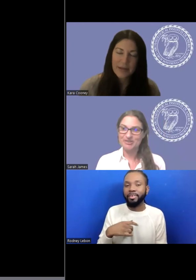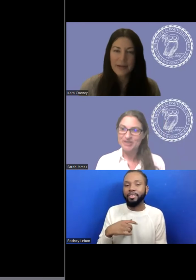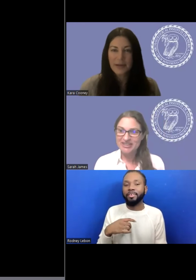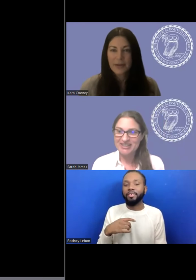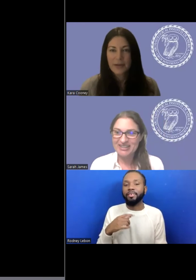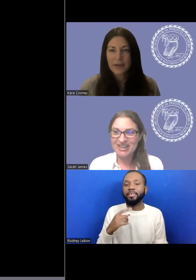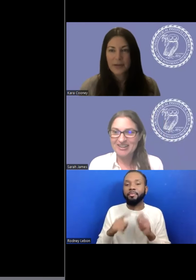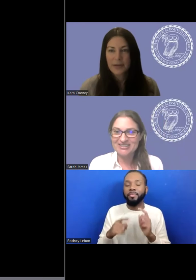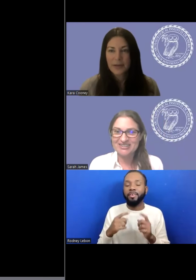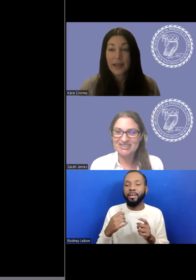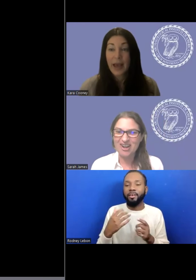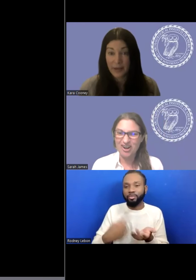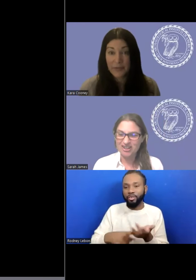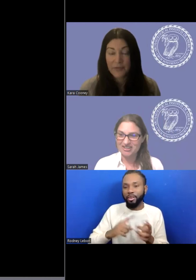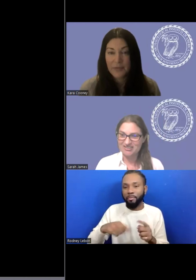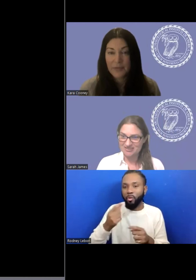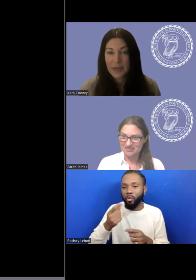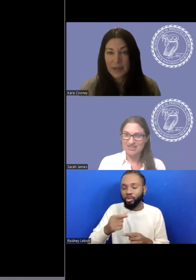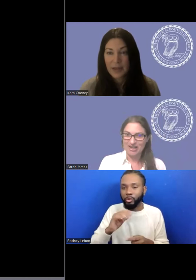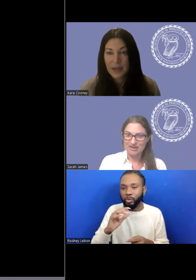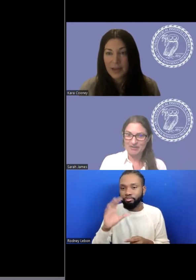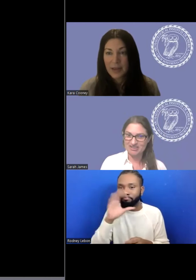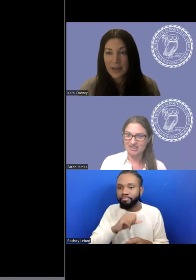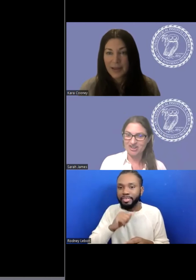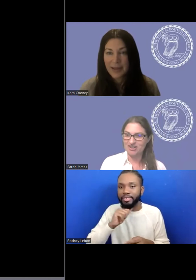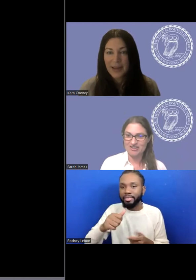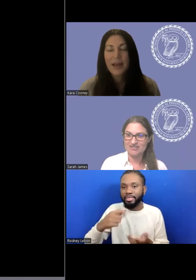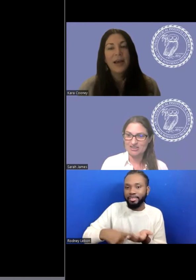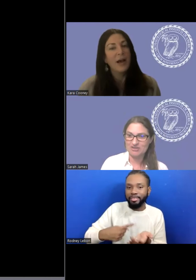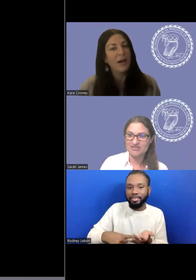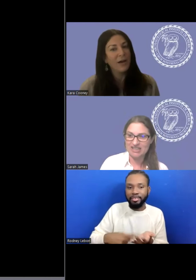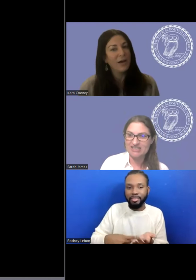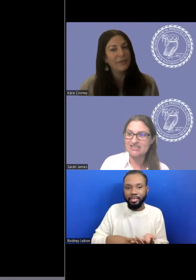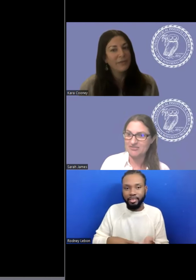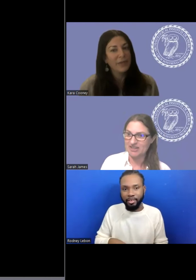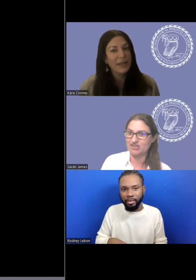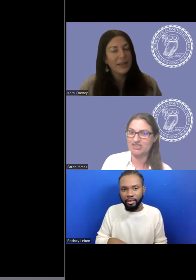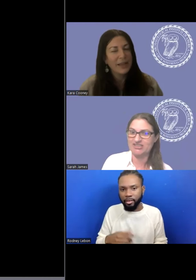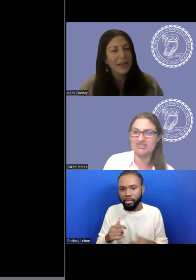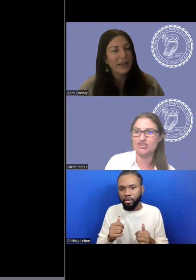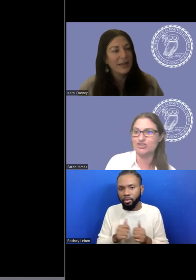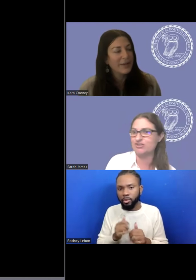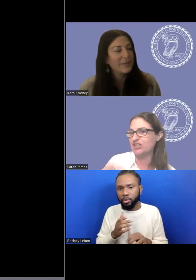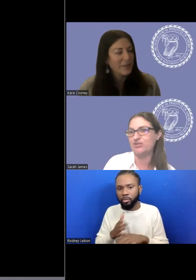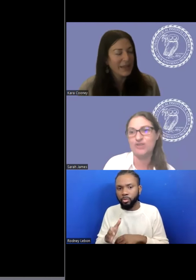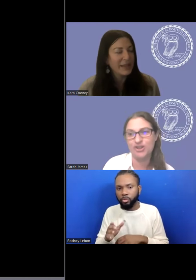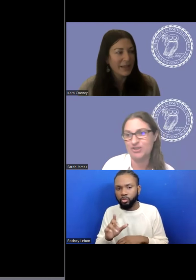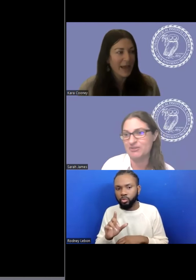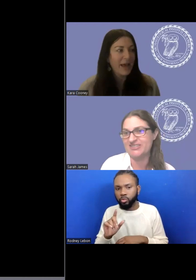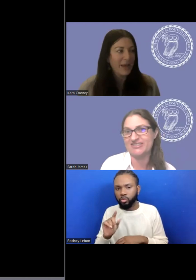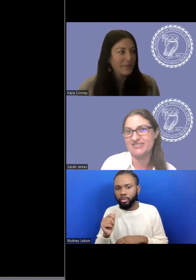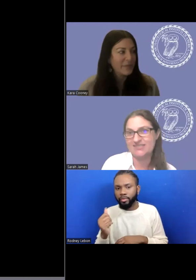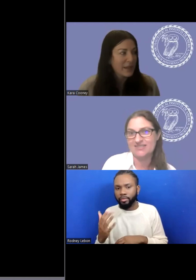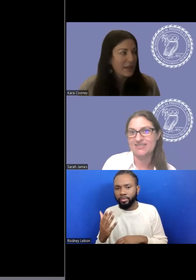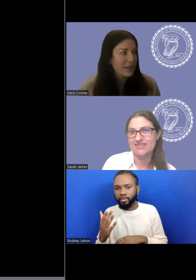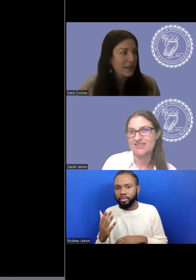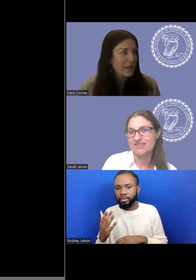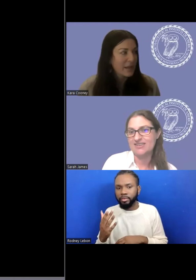to, and how does the Taharqa, and the 25th dynasty factor into your general argument? Yeah.